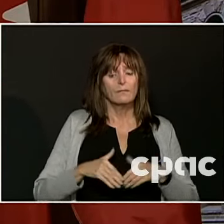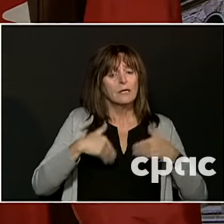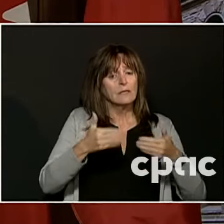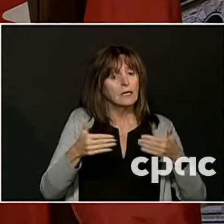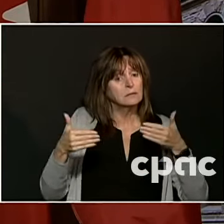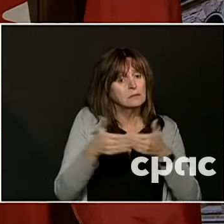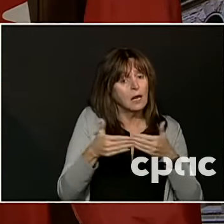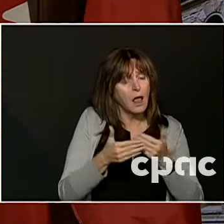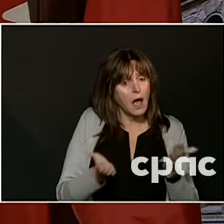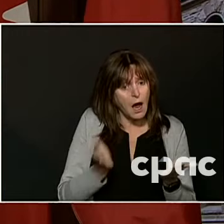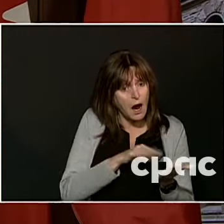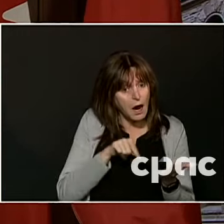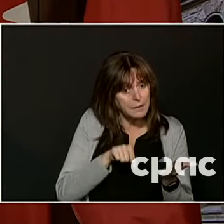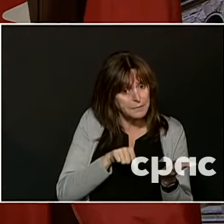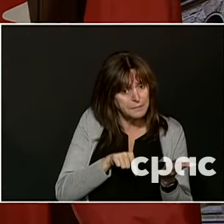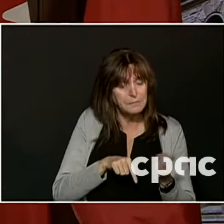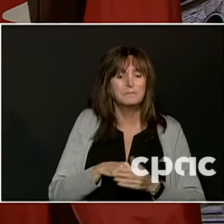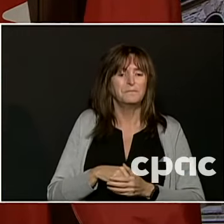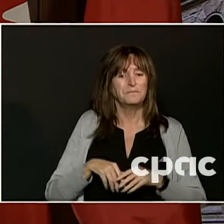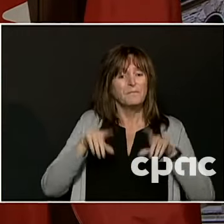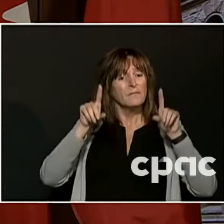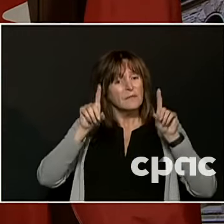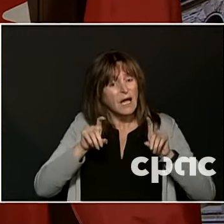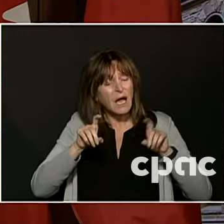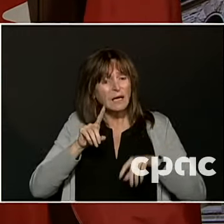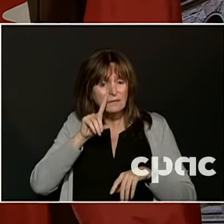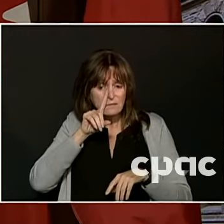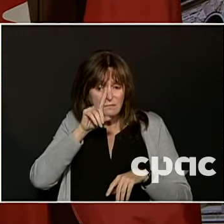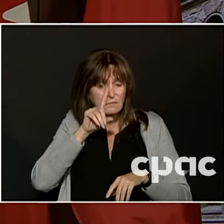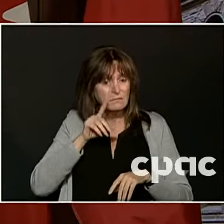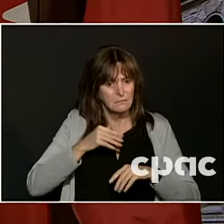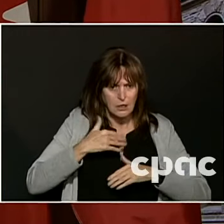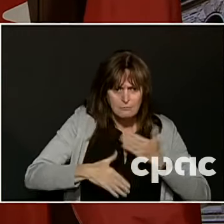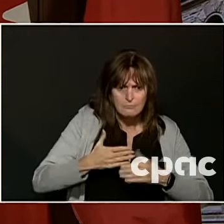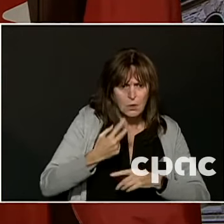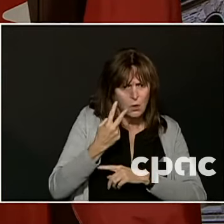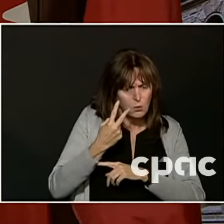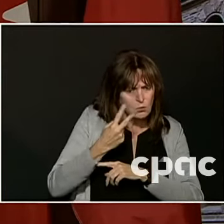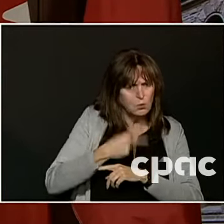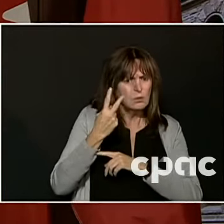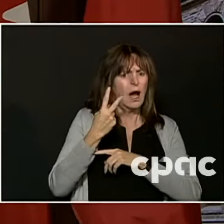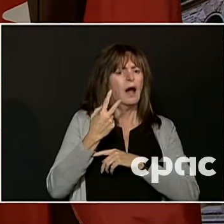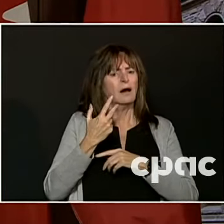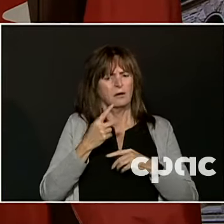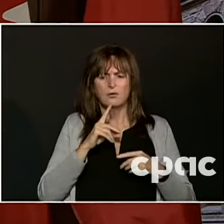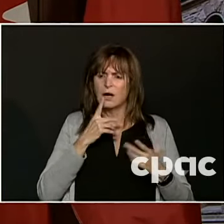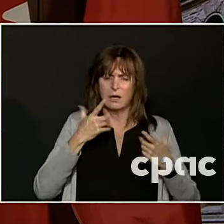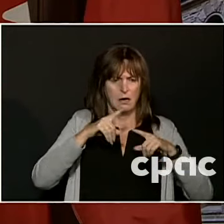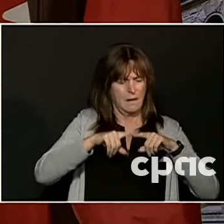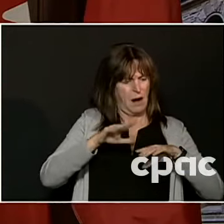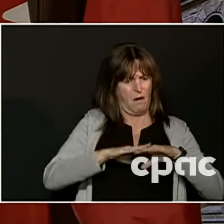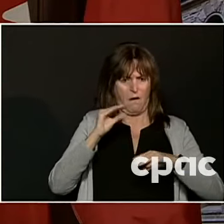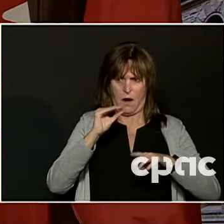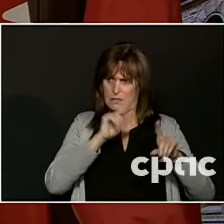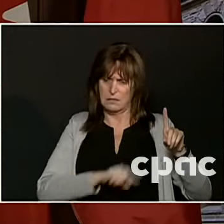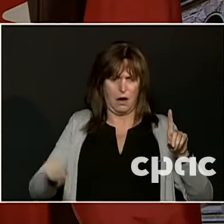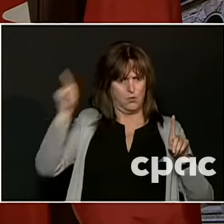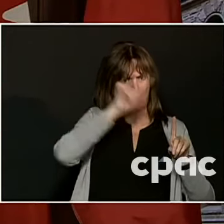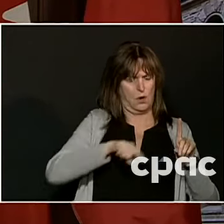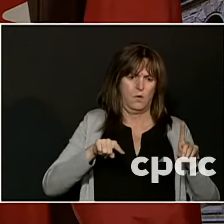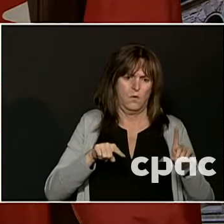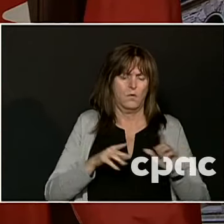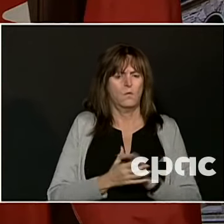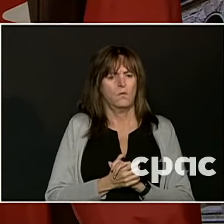across public health units, you can see again significant variation between almost 90% being processed within 2